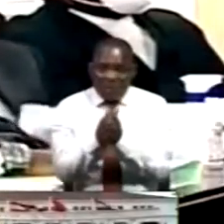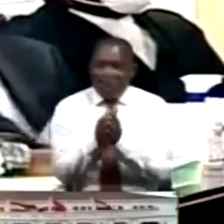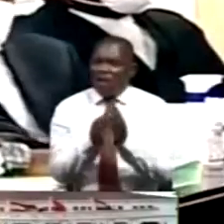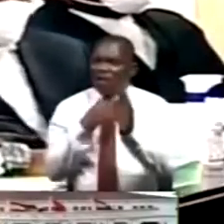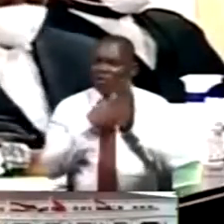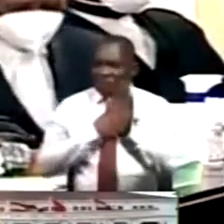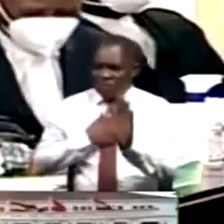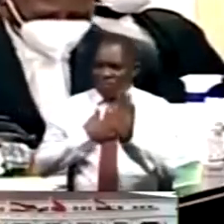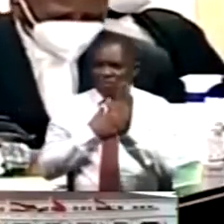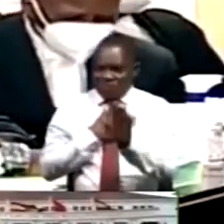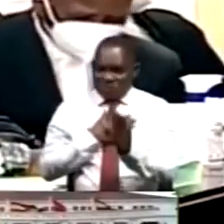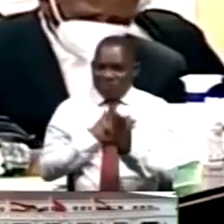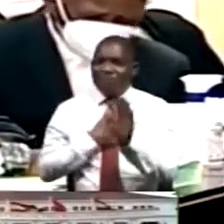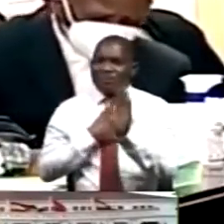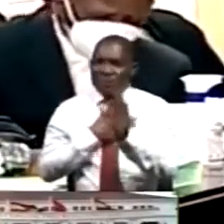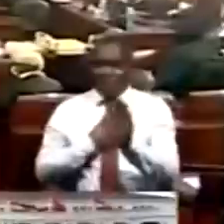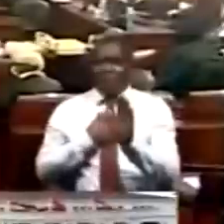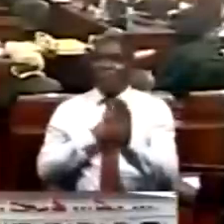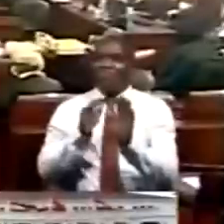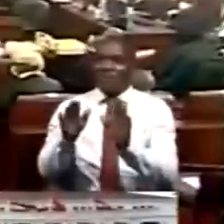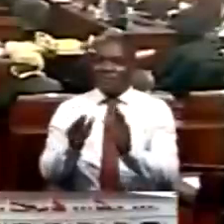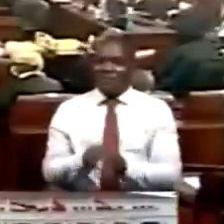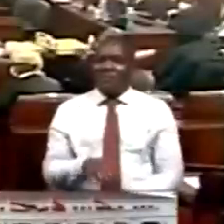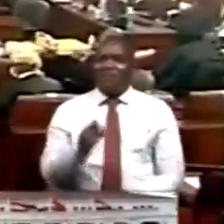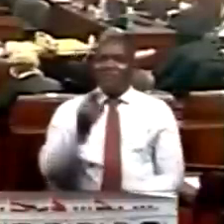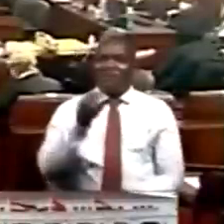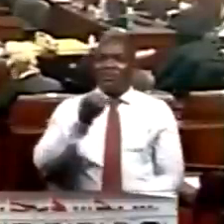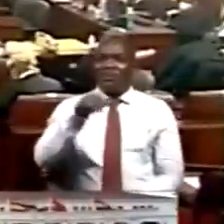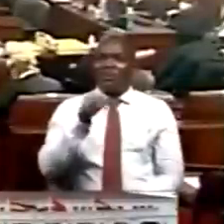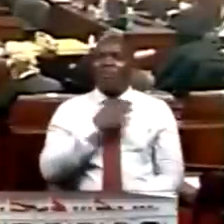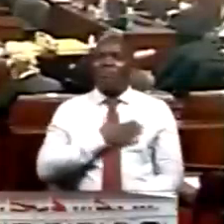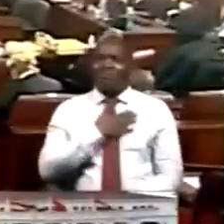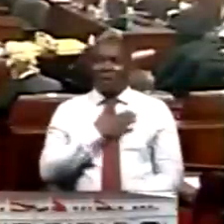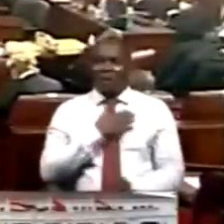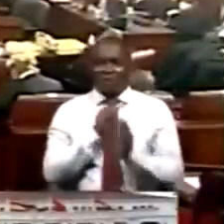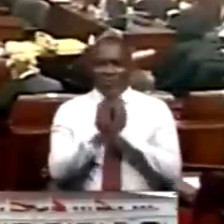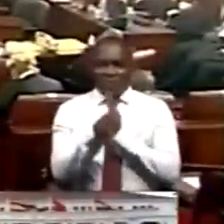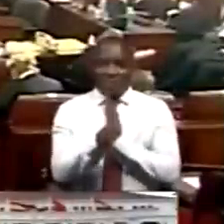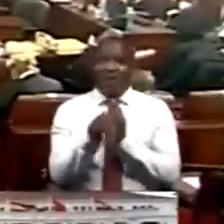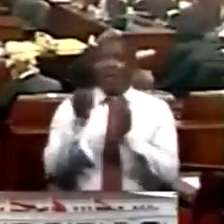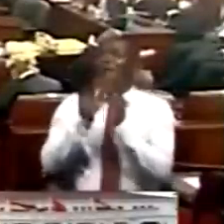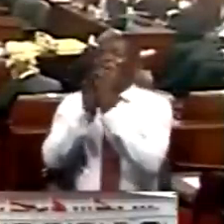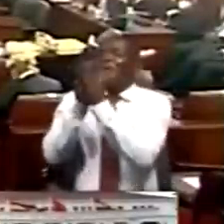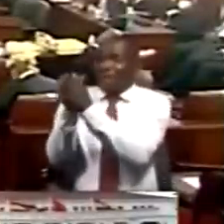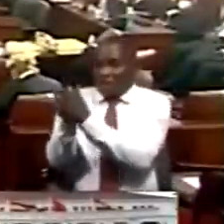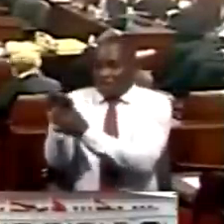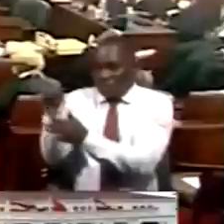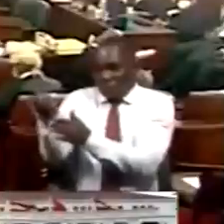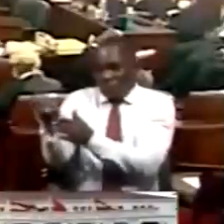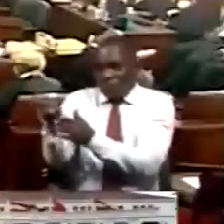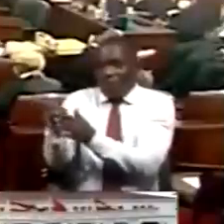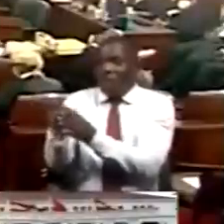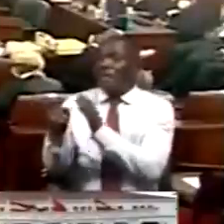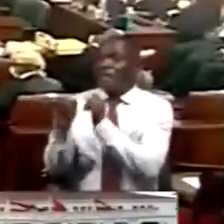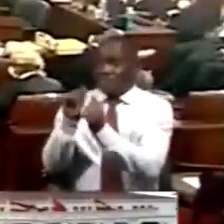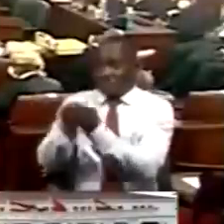Mr. Rojo, please, come straight. He is asking you whether you did grant